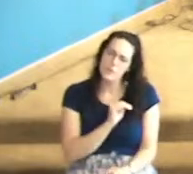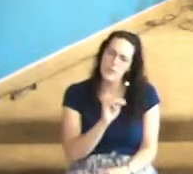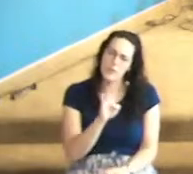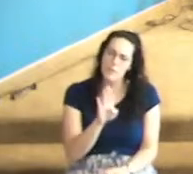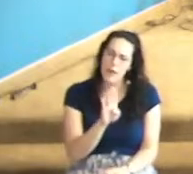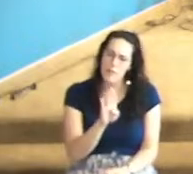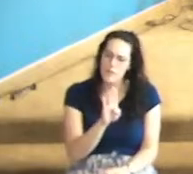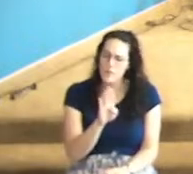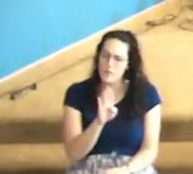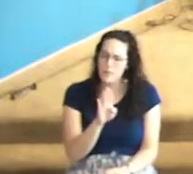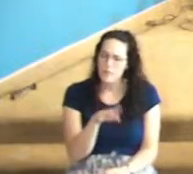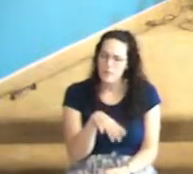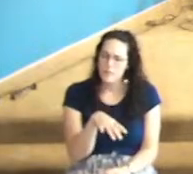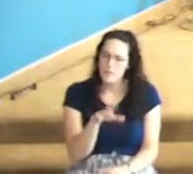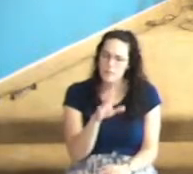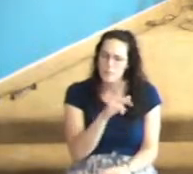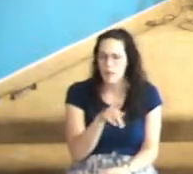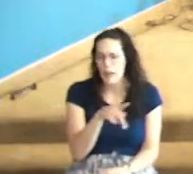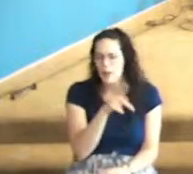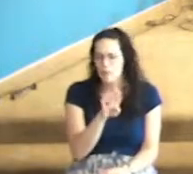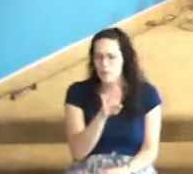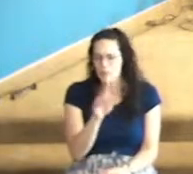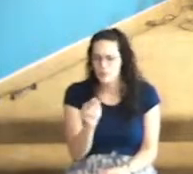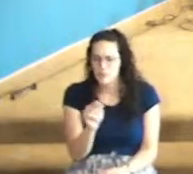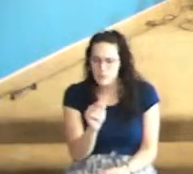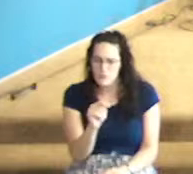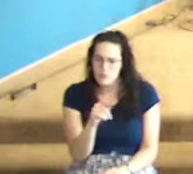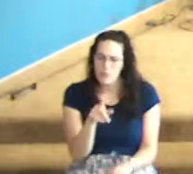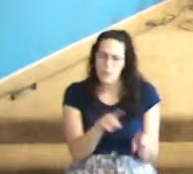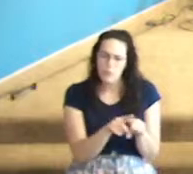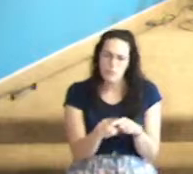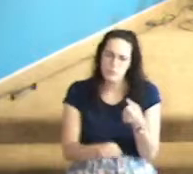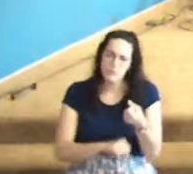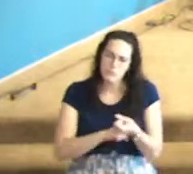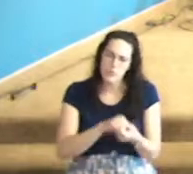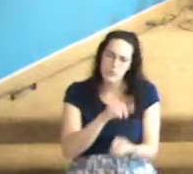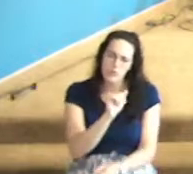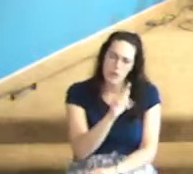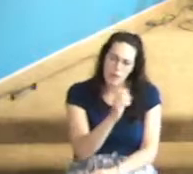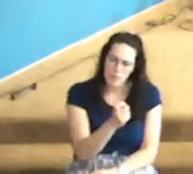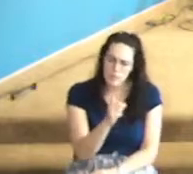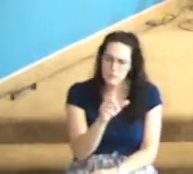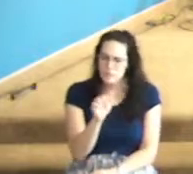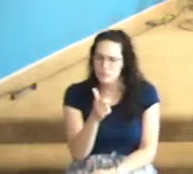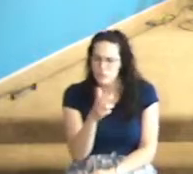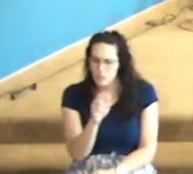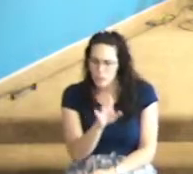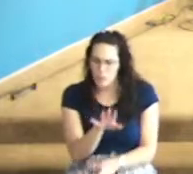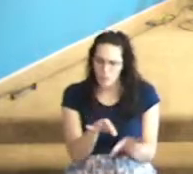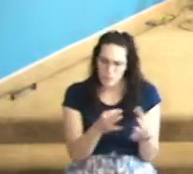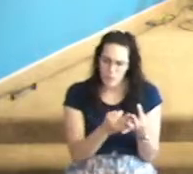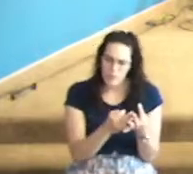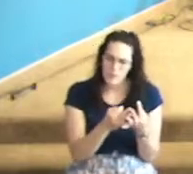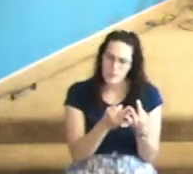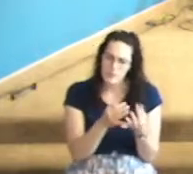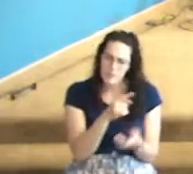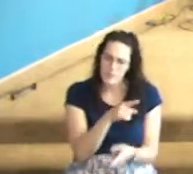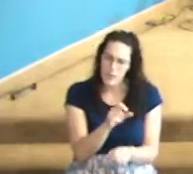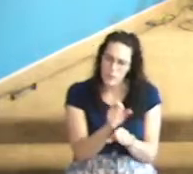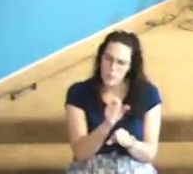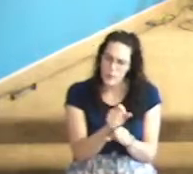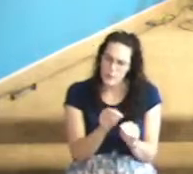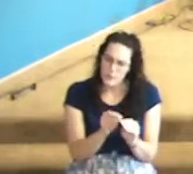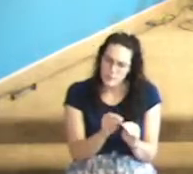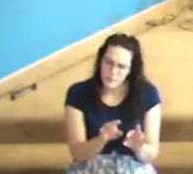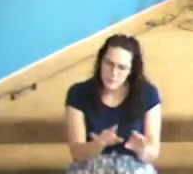partners, Alex and Lauren Follett. Be with them as they aim to further your kingdom and bring your word to those who do not have it. Lord,